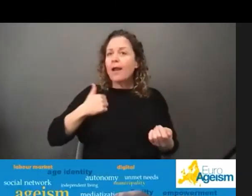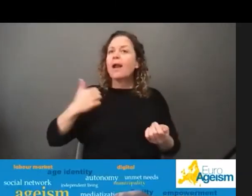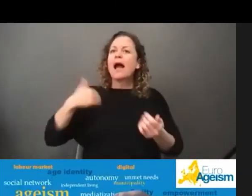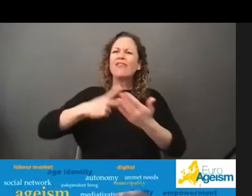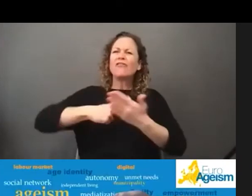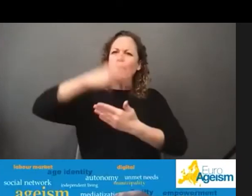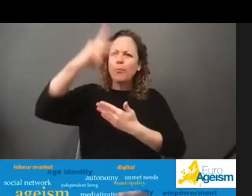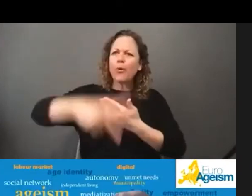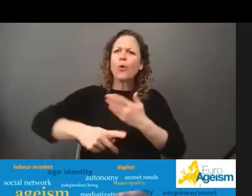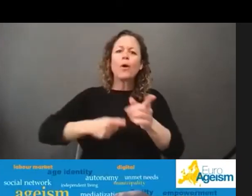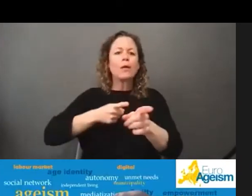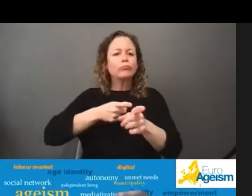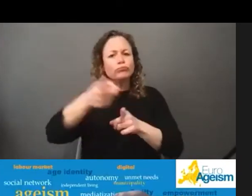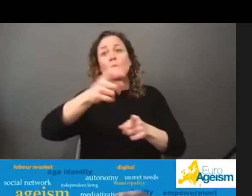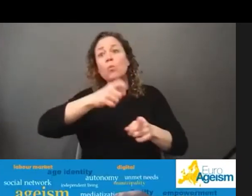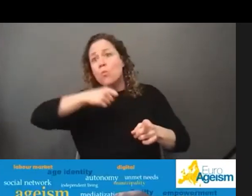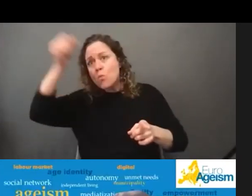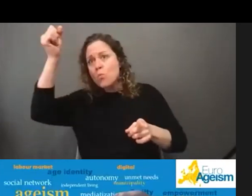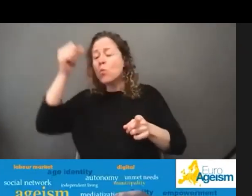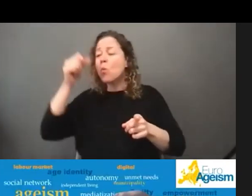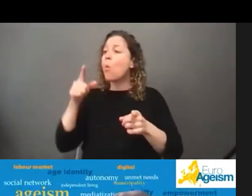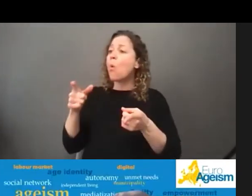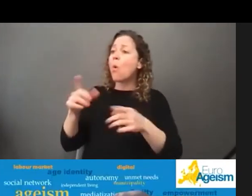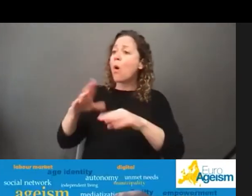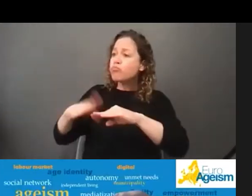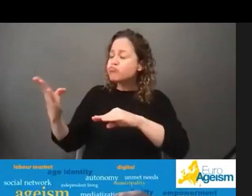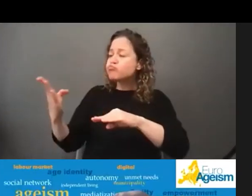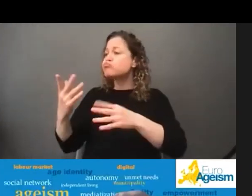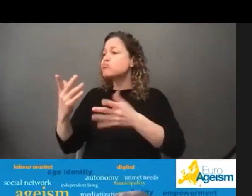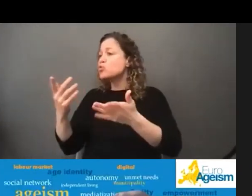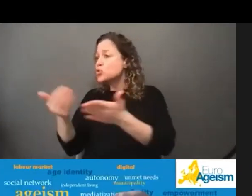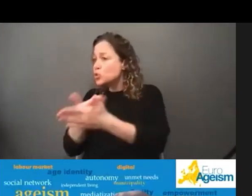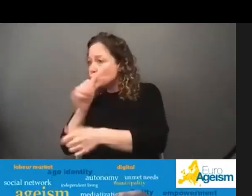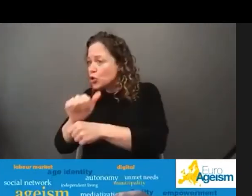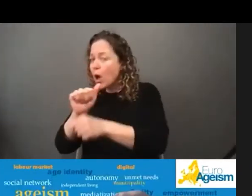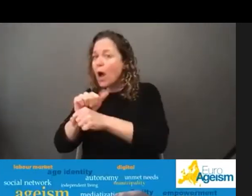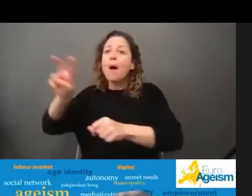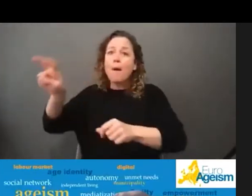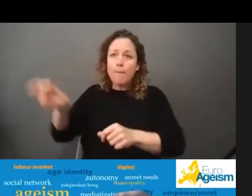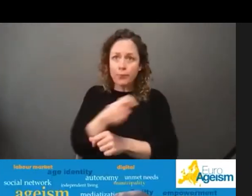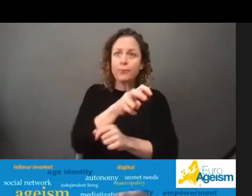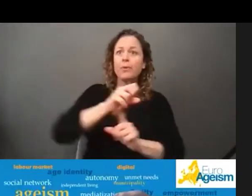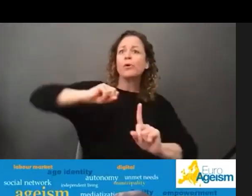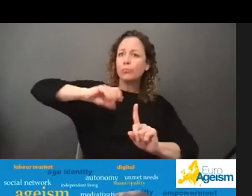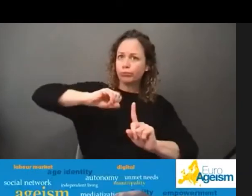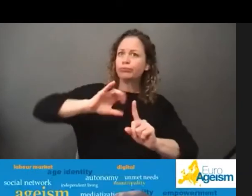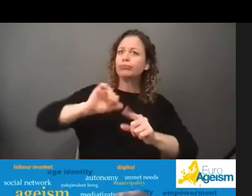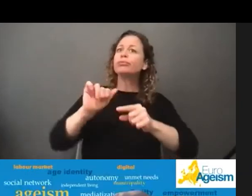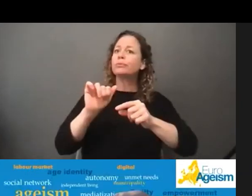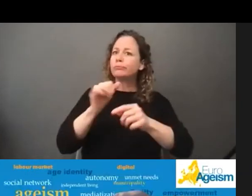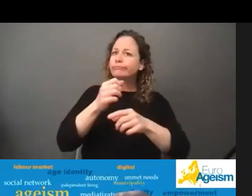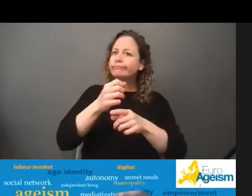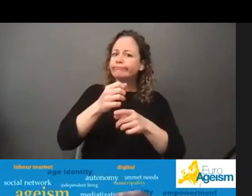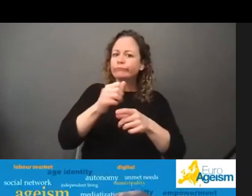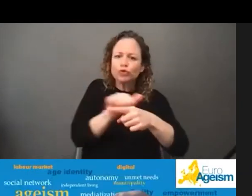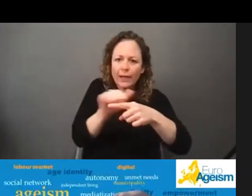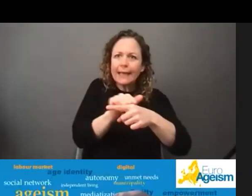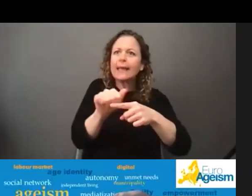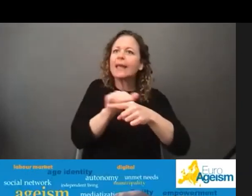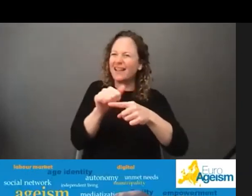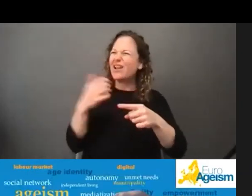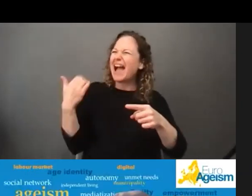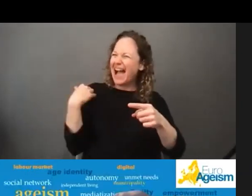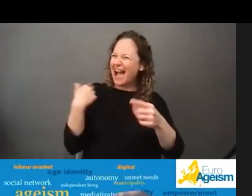for rehiring workers who've been displaced, to gain some skills to retool. There is